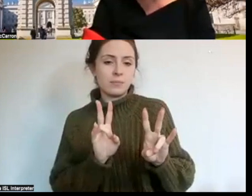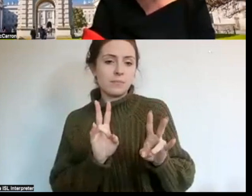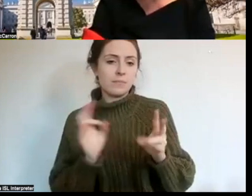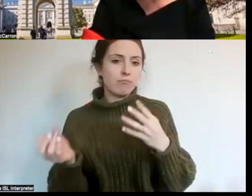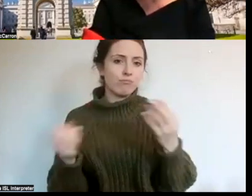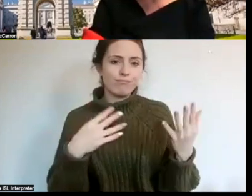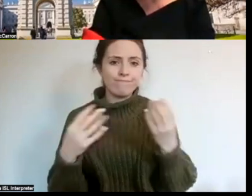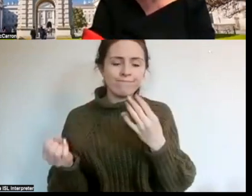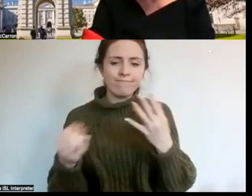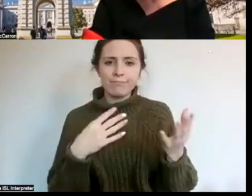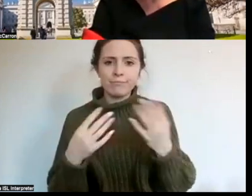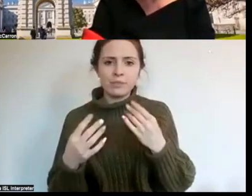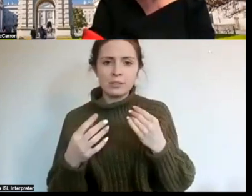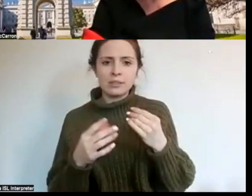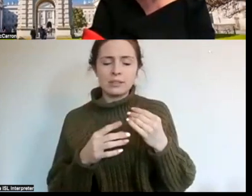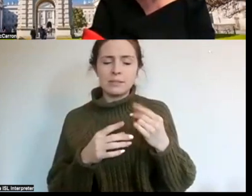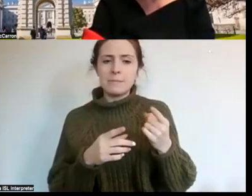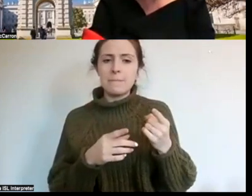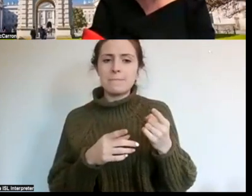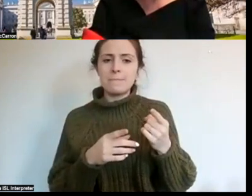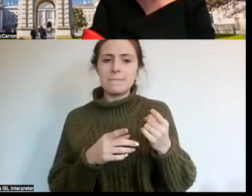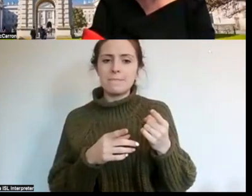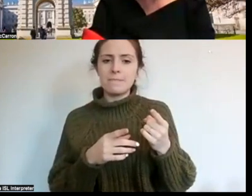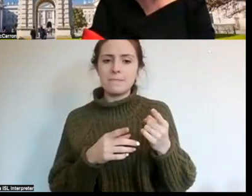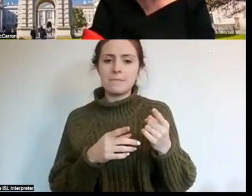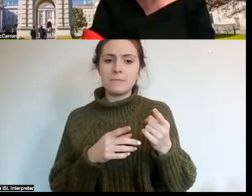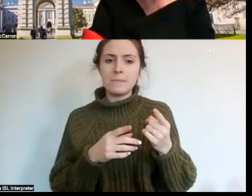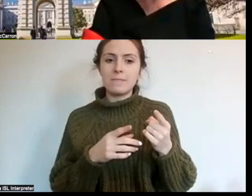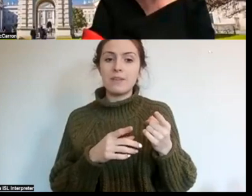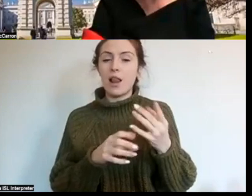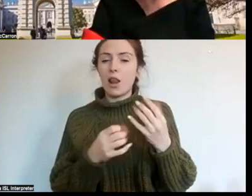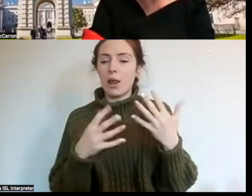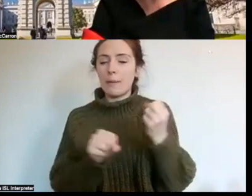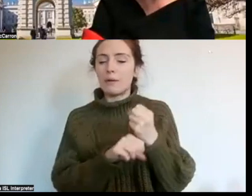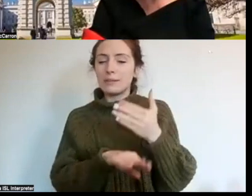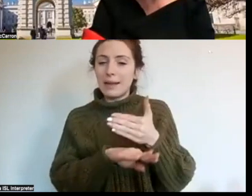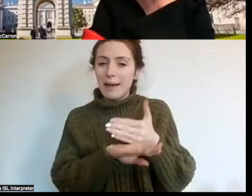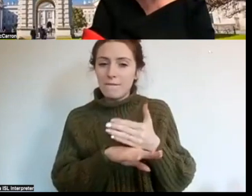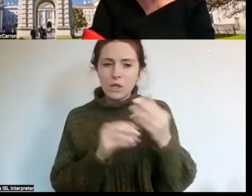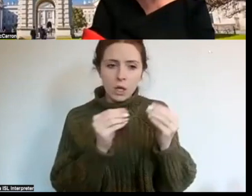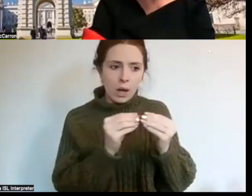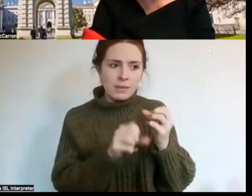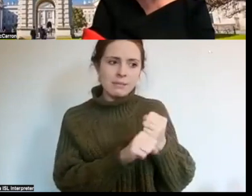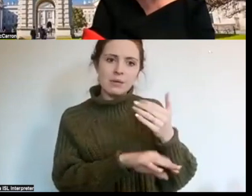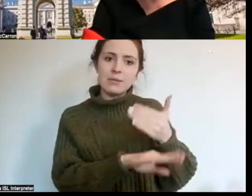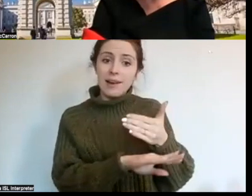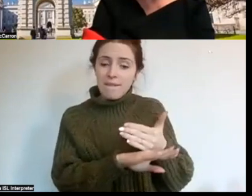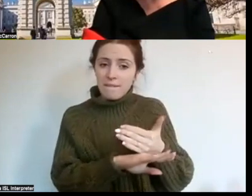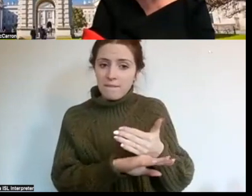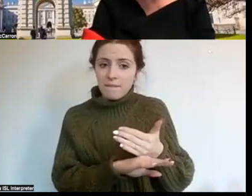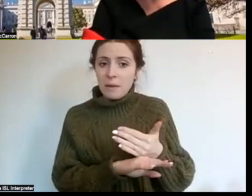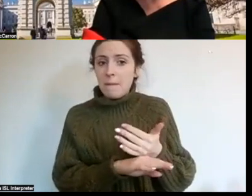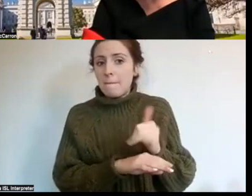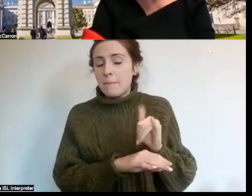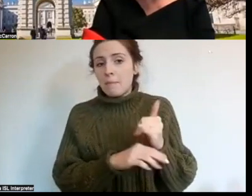people in, attending this webinar have been around staffing, and a lot of the comments have been around staffing, and it may be that we need